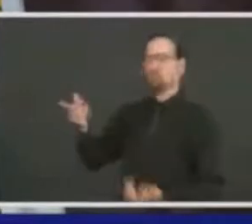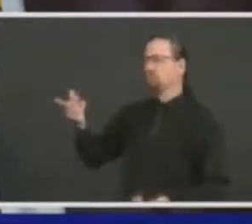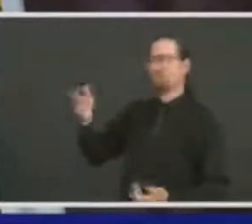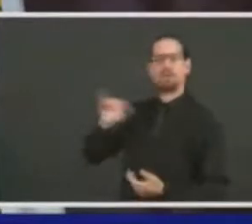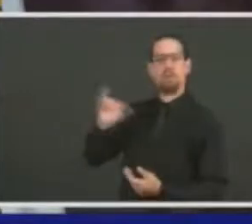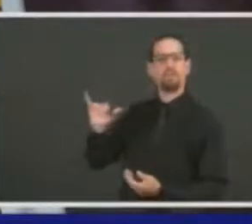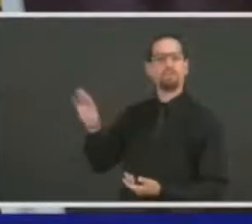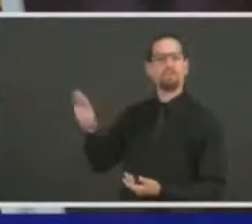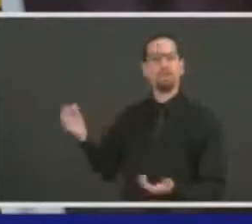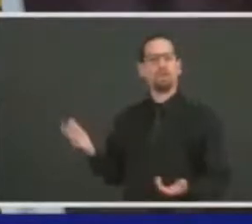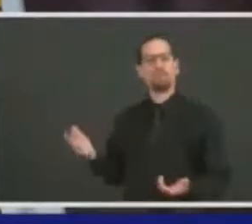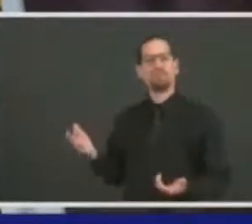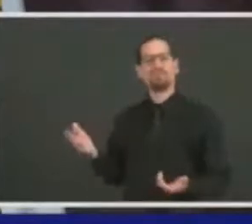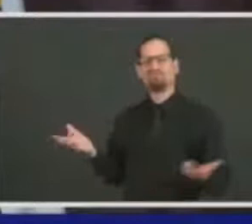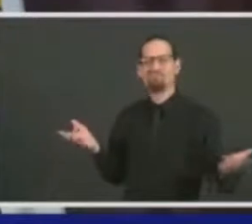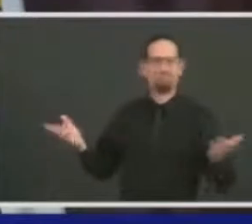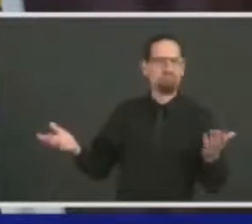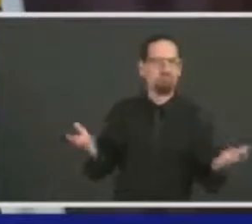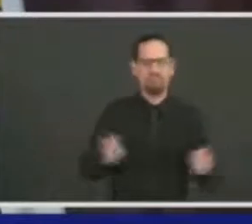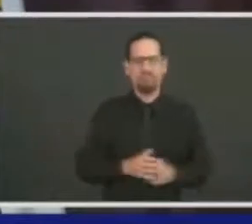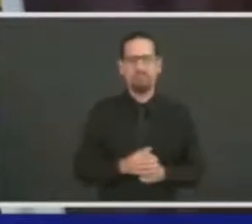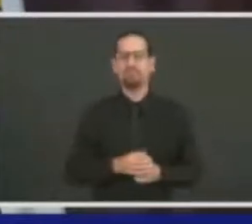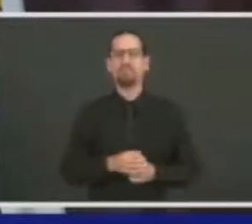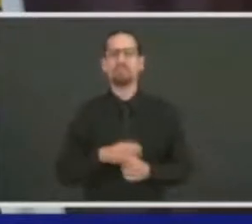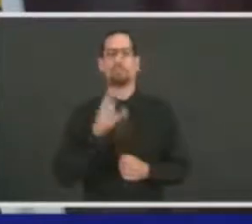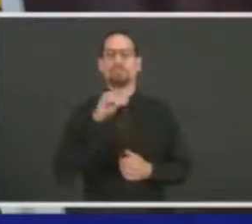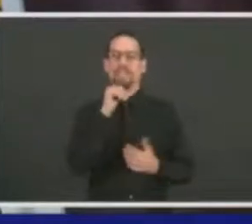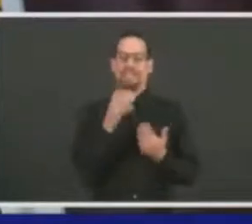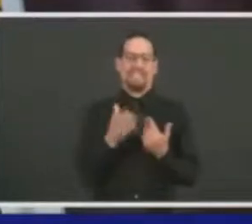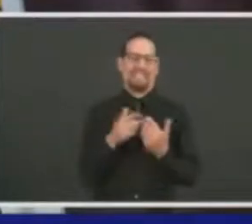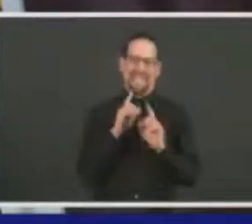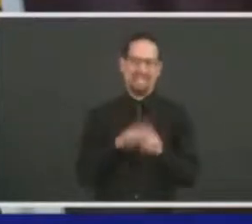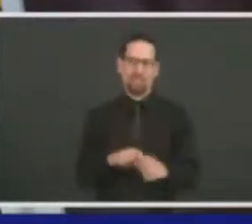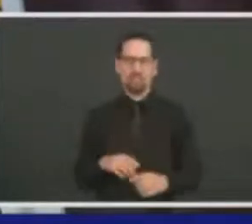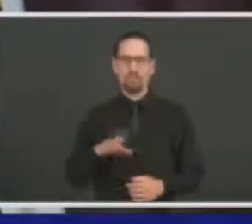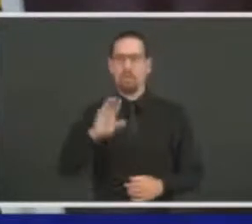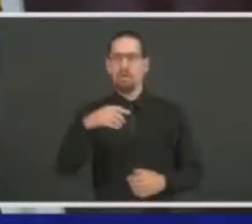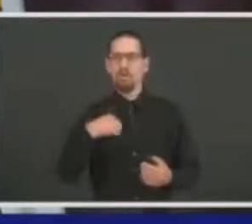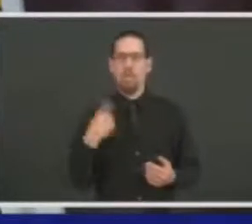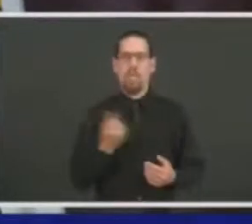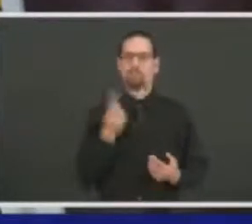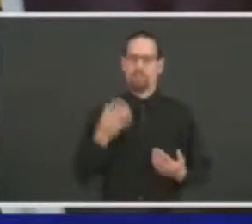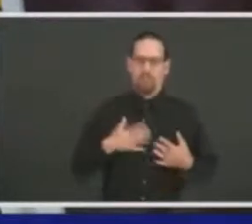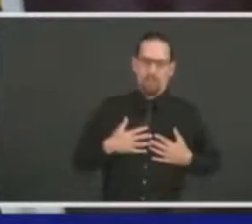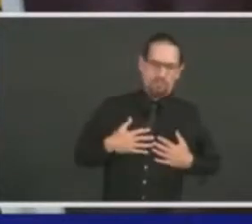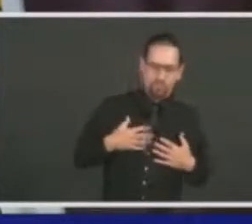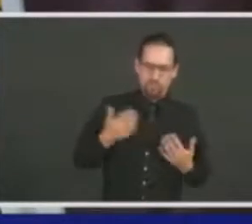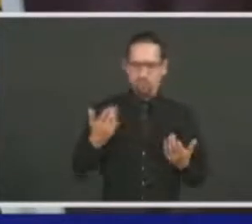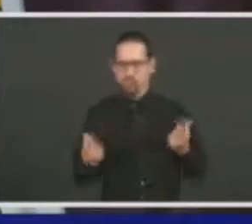easy, I'm always between a rock and a hard place. There's nothing perfect. We're trying to do our best.